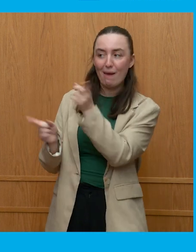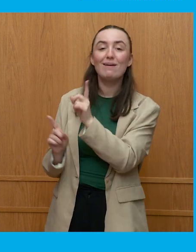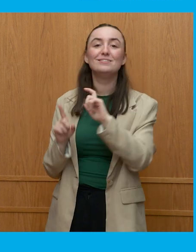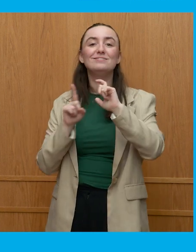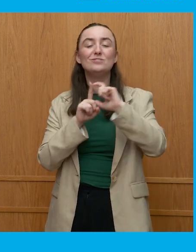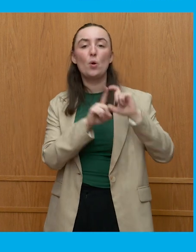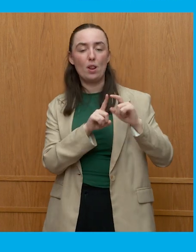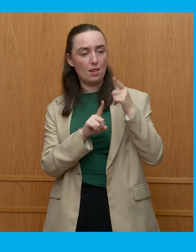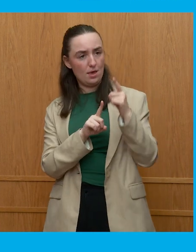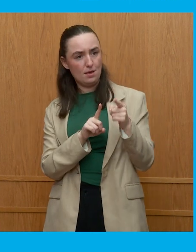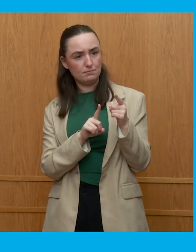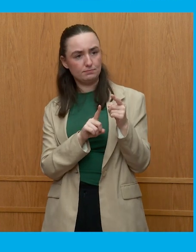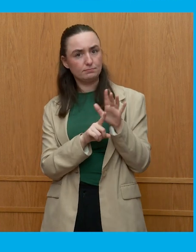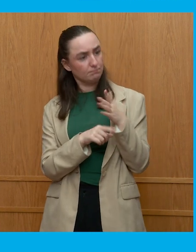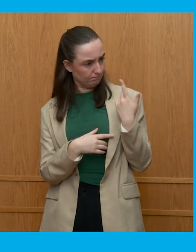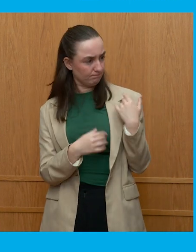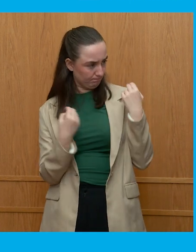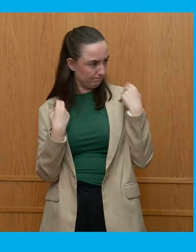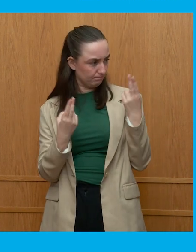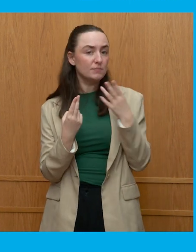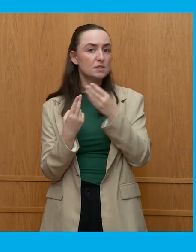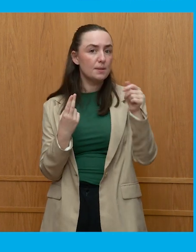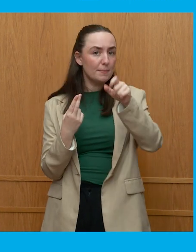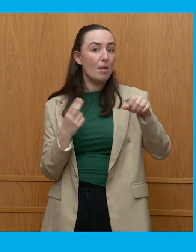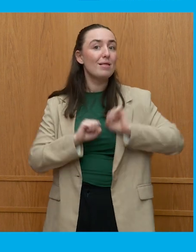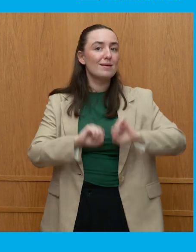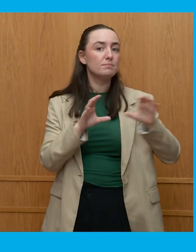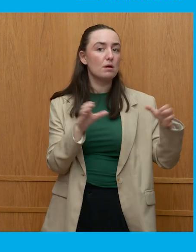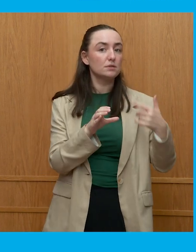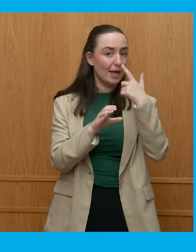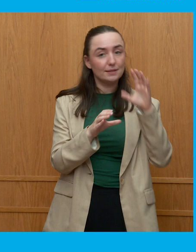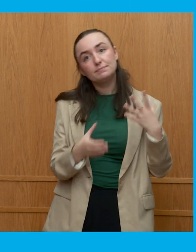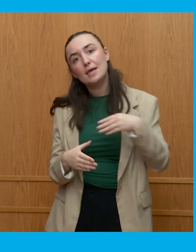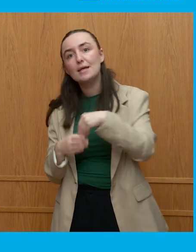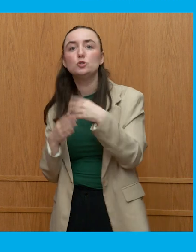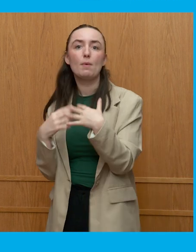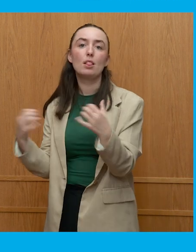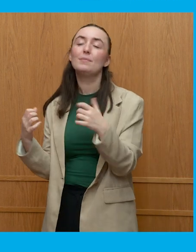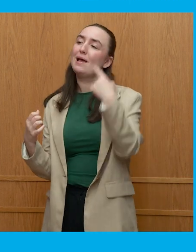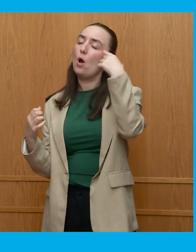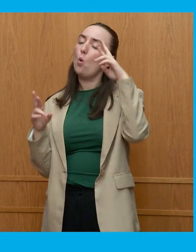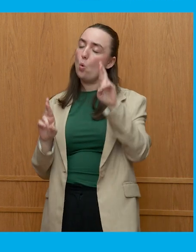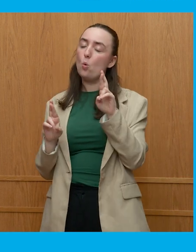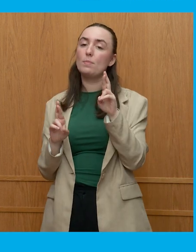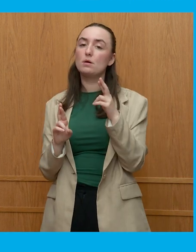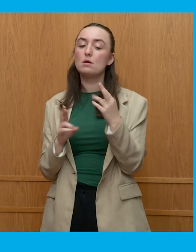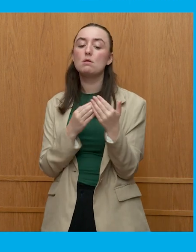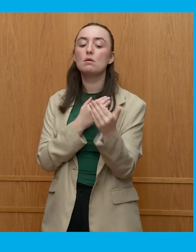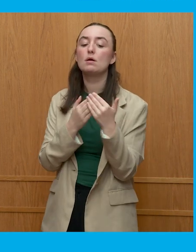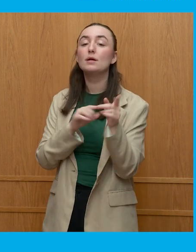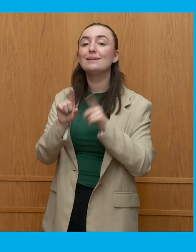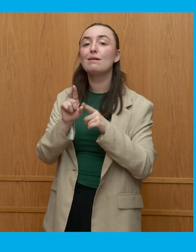own political party put forward to be members of this parliament, you know. And I hope in the coming years that, you know, all the